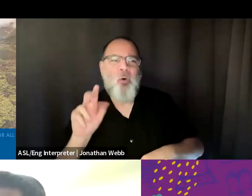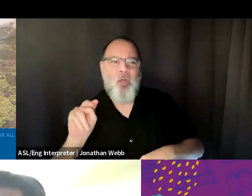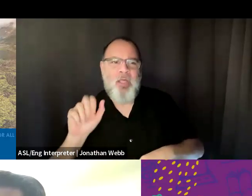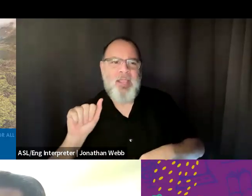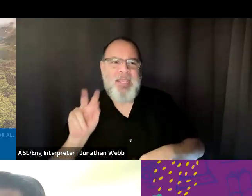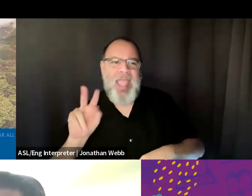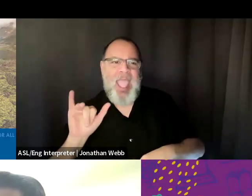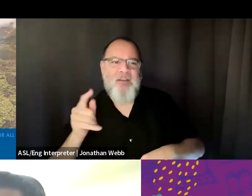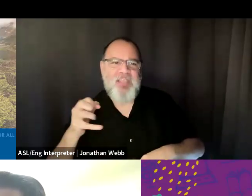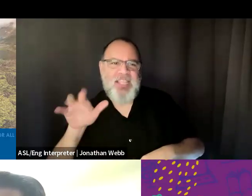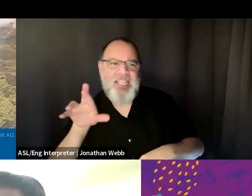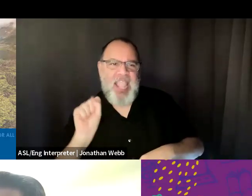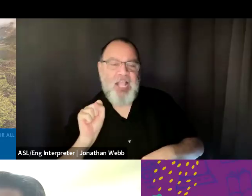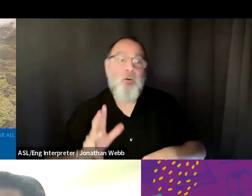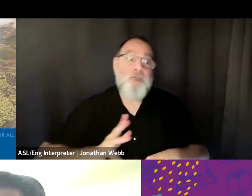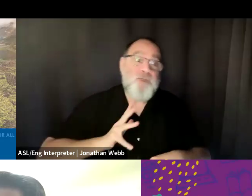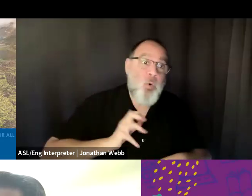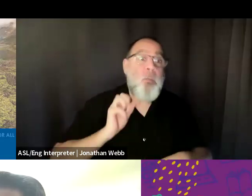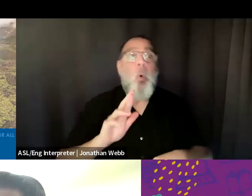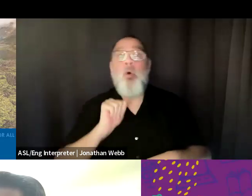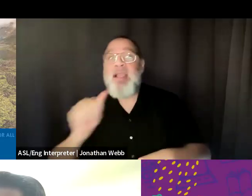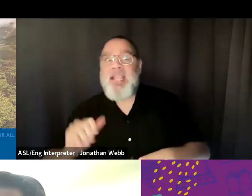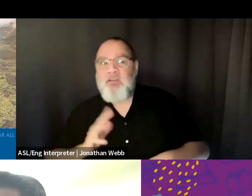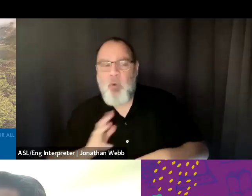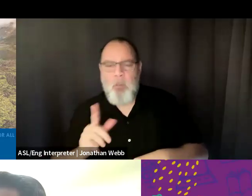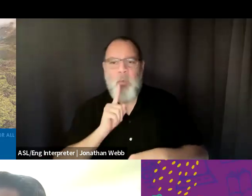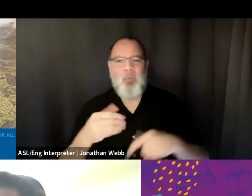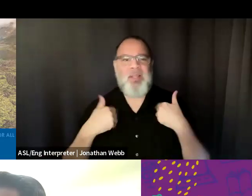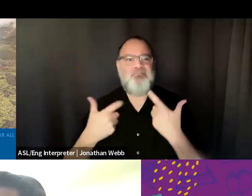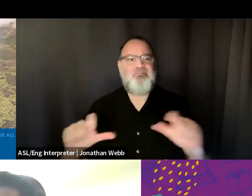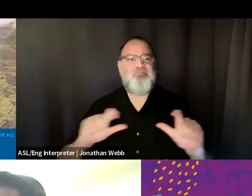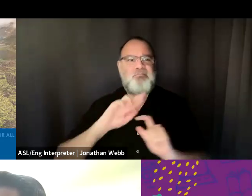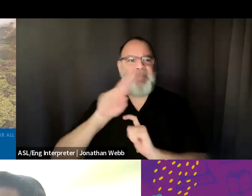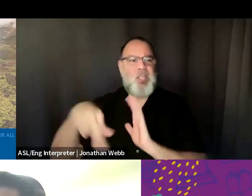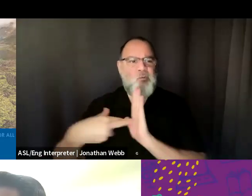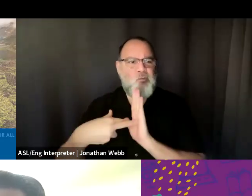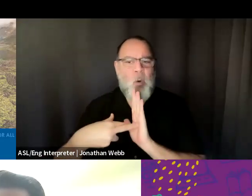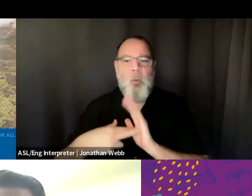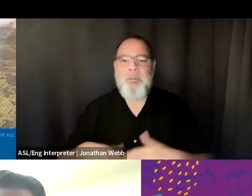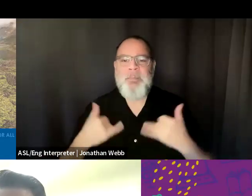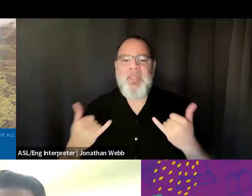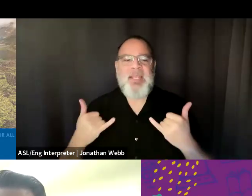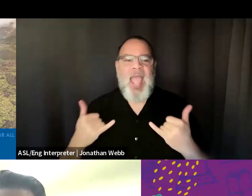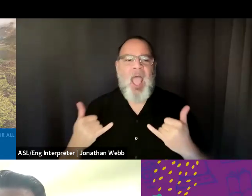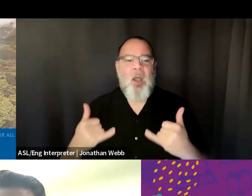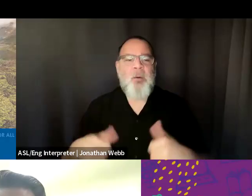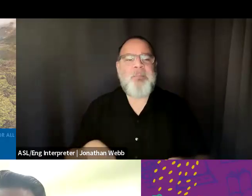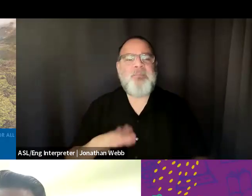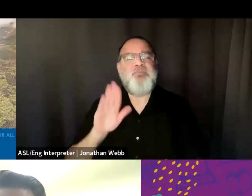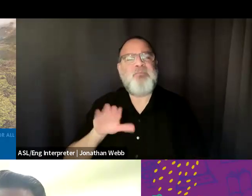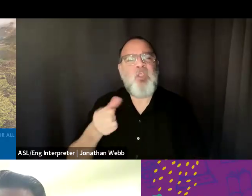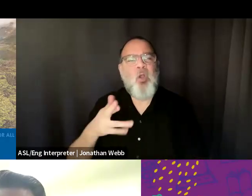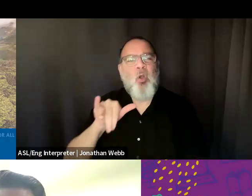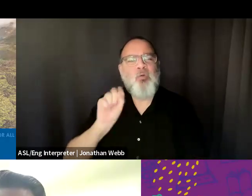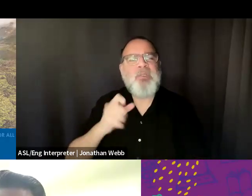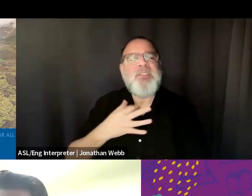role, and the importance of access. Chris, you kind of touch on the next question that I have in terms of partnerships.